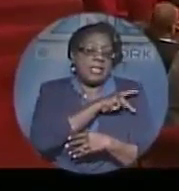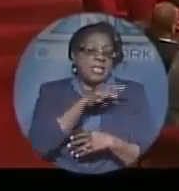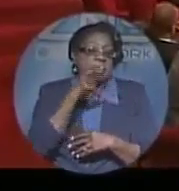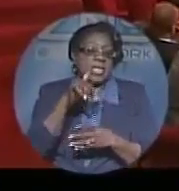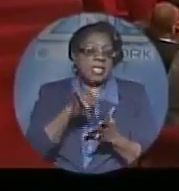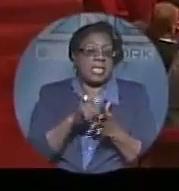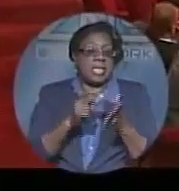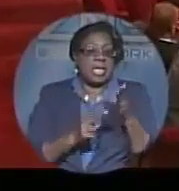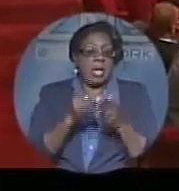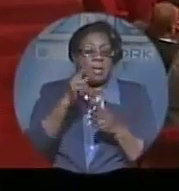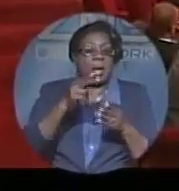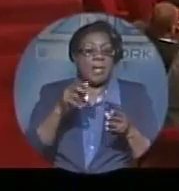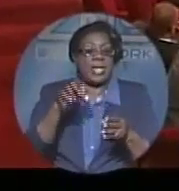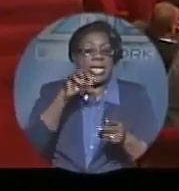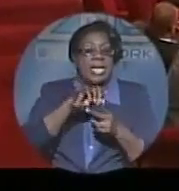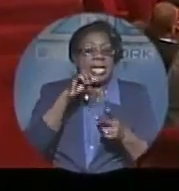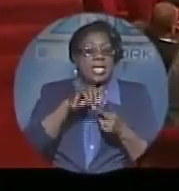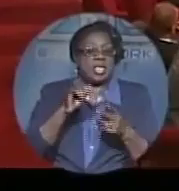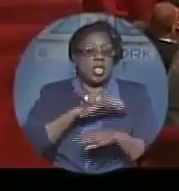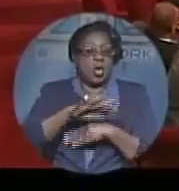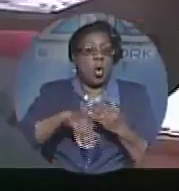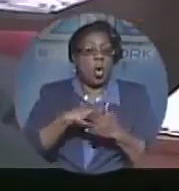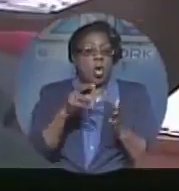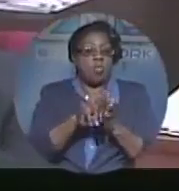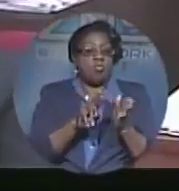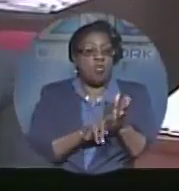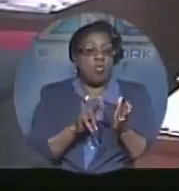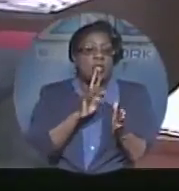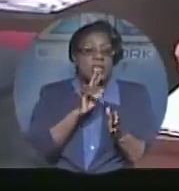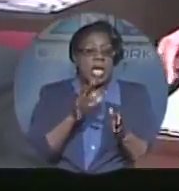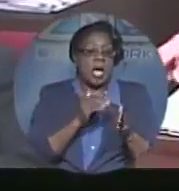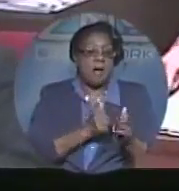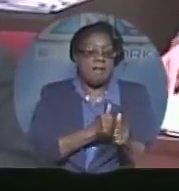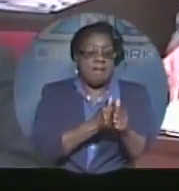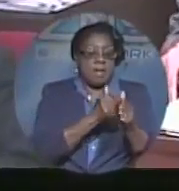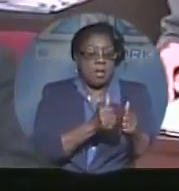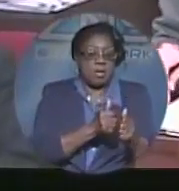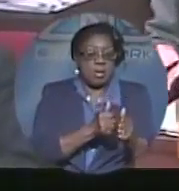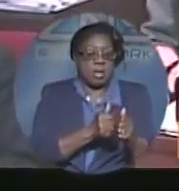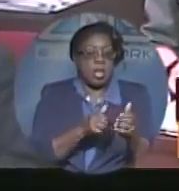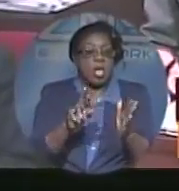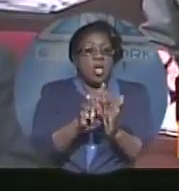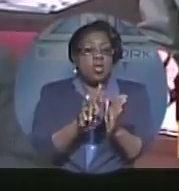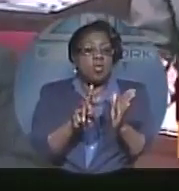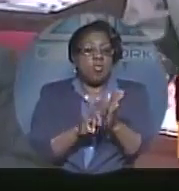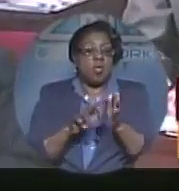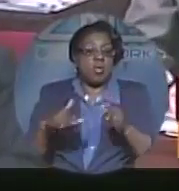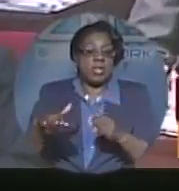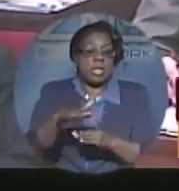for the upcoming elections, all rules are followed. The rules that govern the